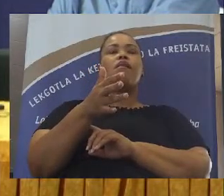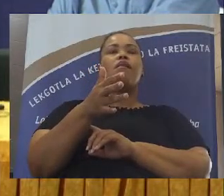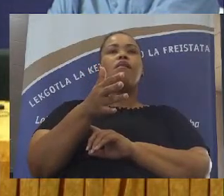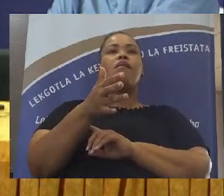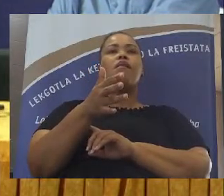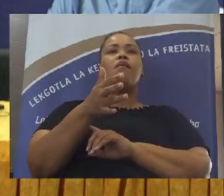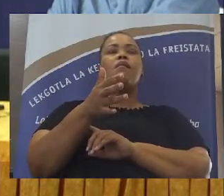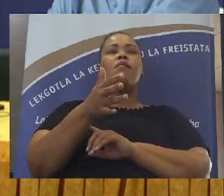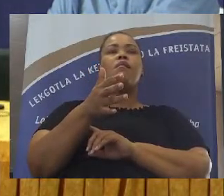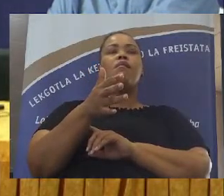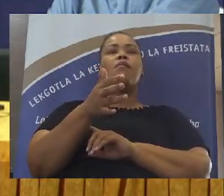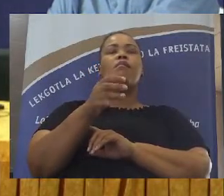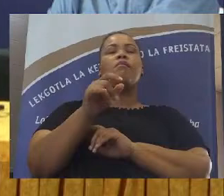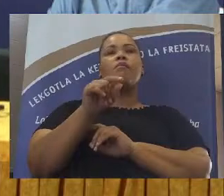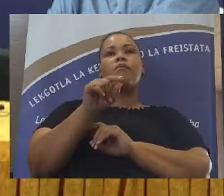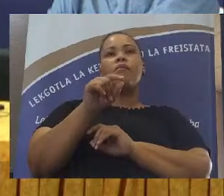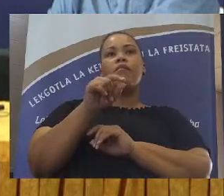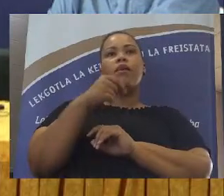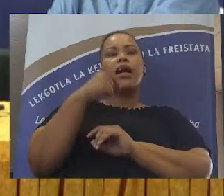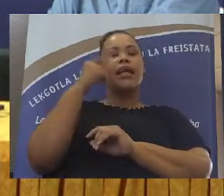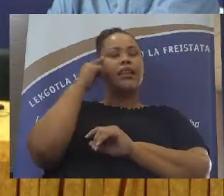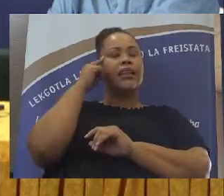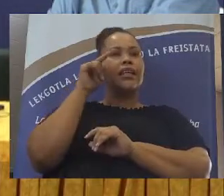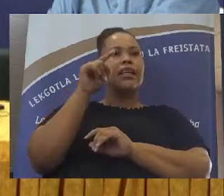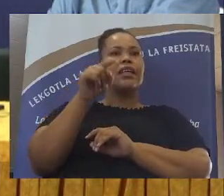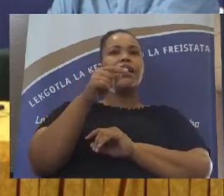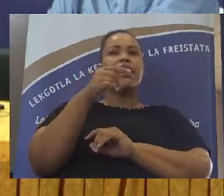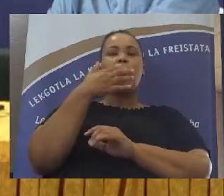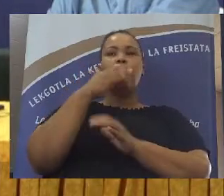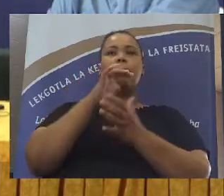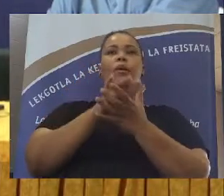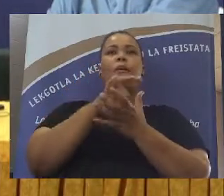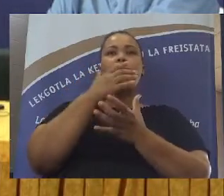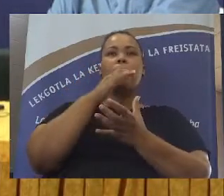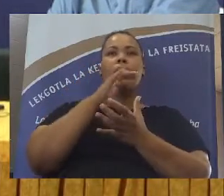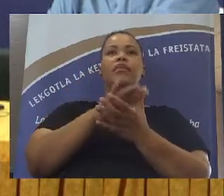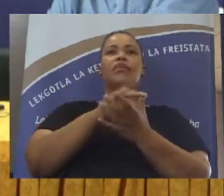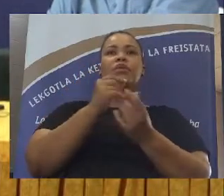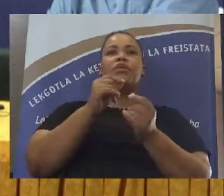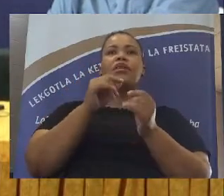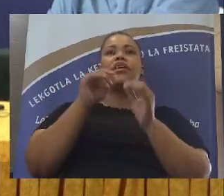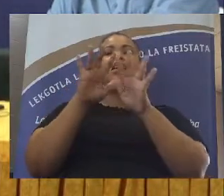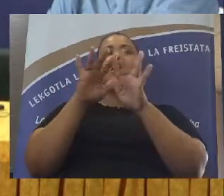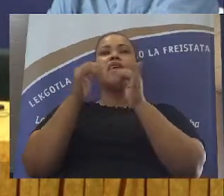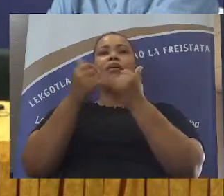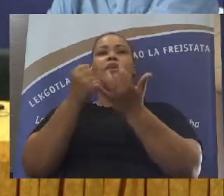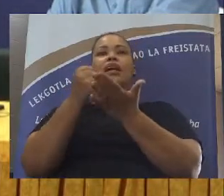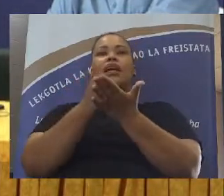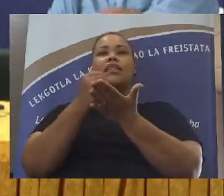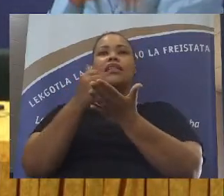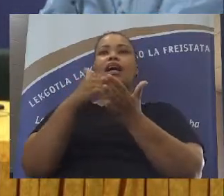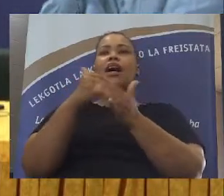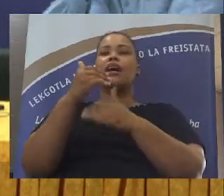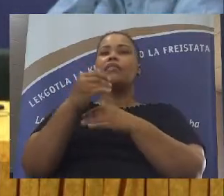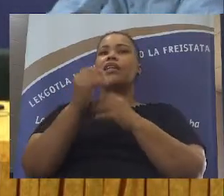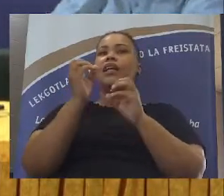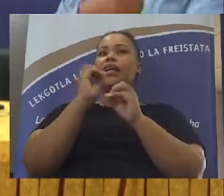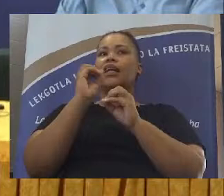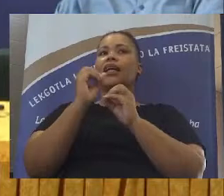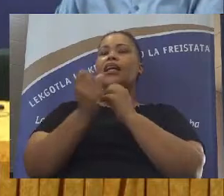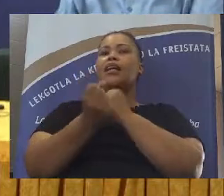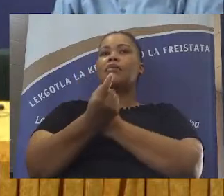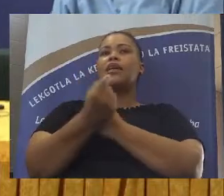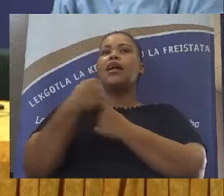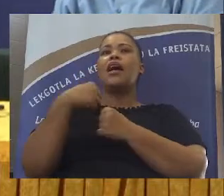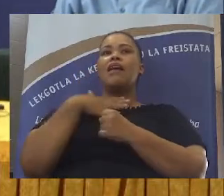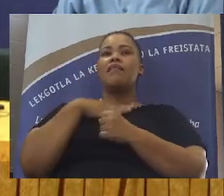okay. And I think that is an issue of empty promises that's being made and companies that are registered and then nothing comes of that. I think that is